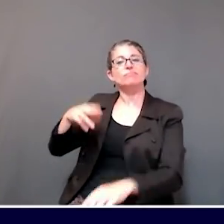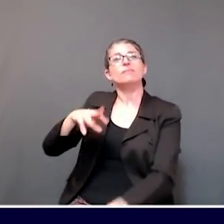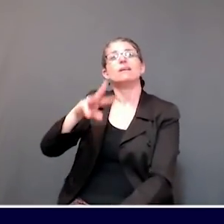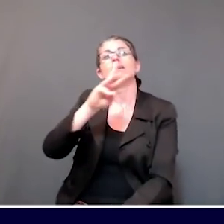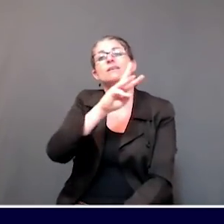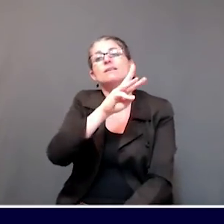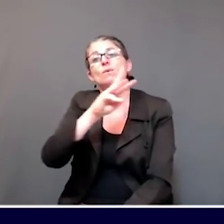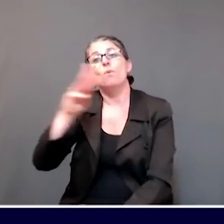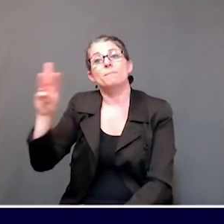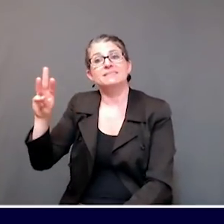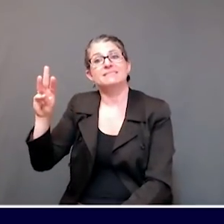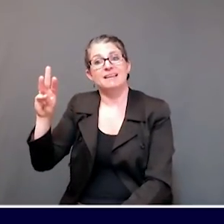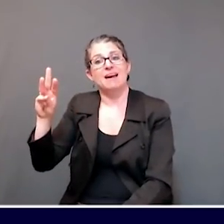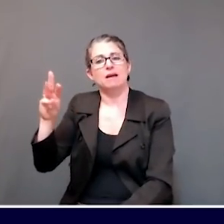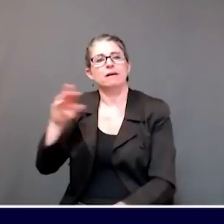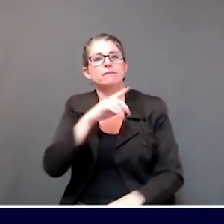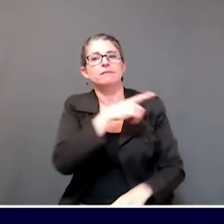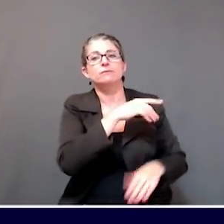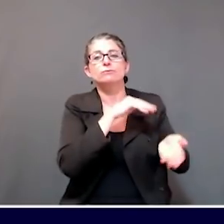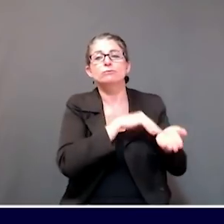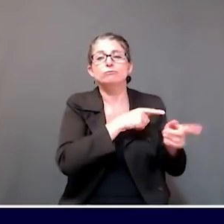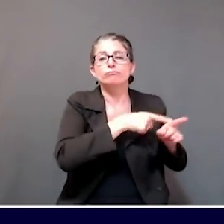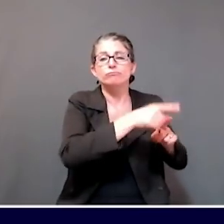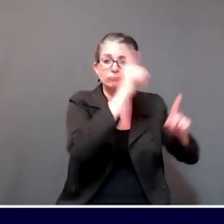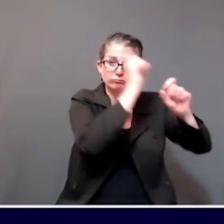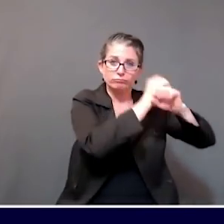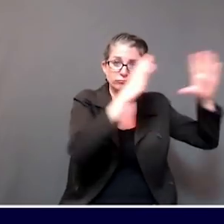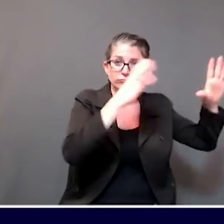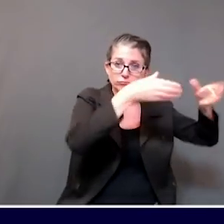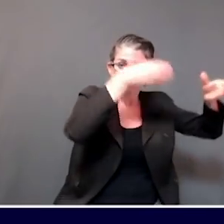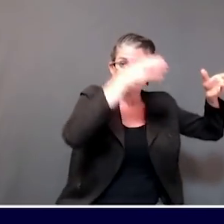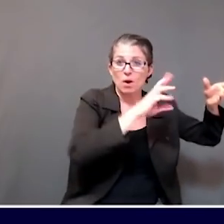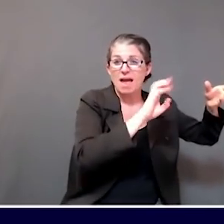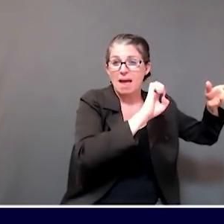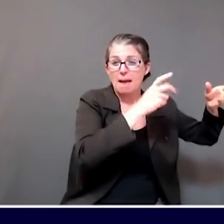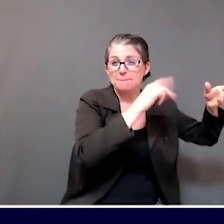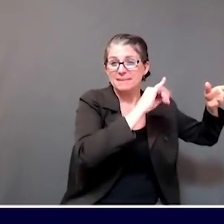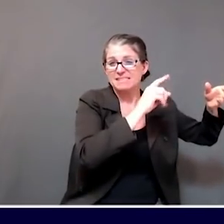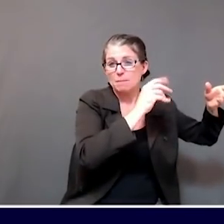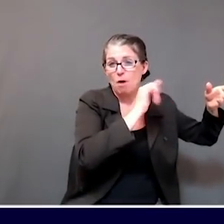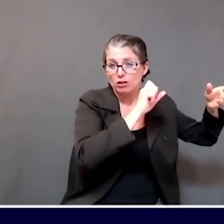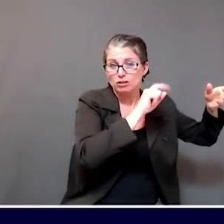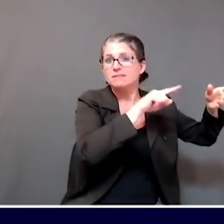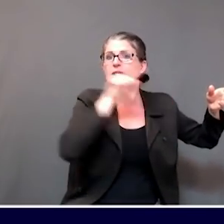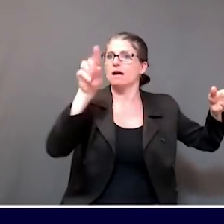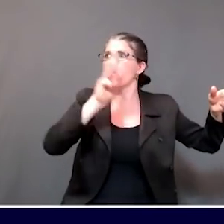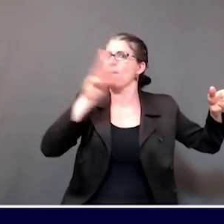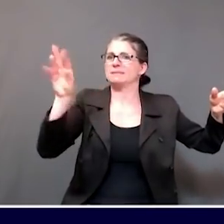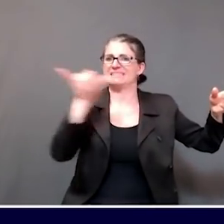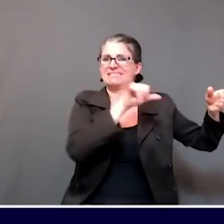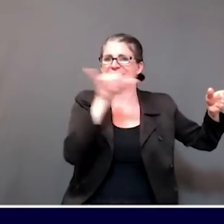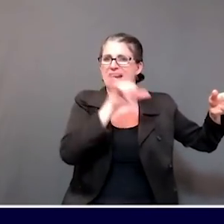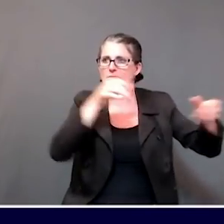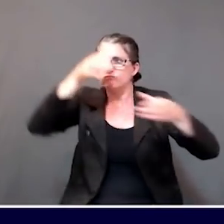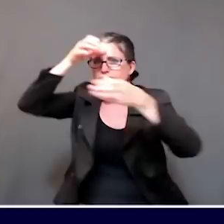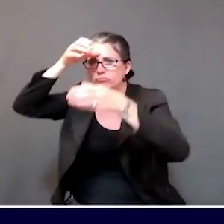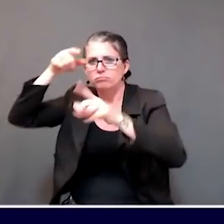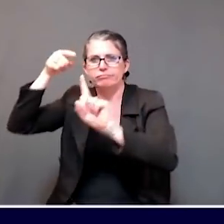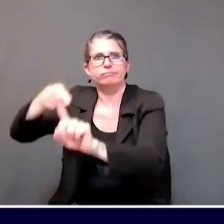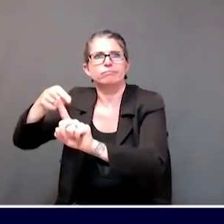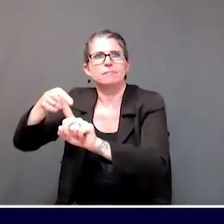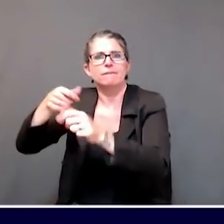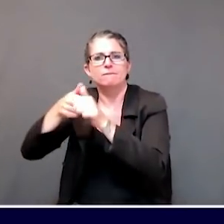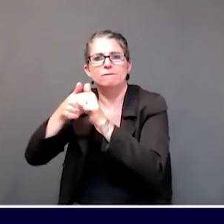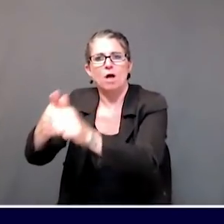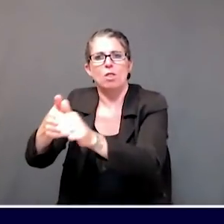terms of what's changed in the past 24 hours, that's the number that I look at every morning when I brief with my staff. And for today, that number is